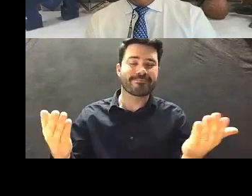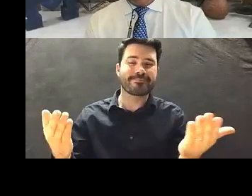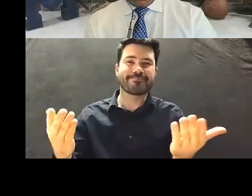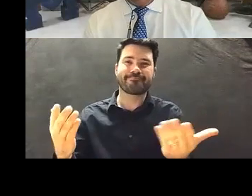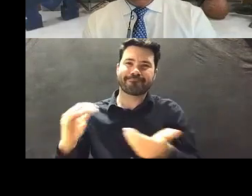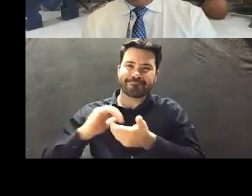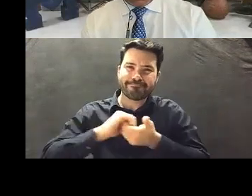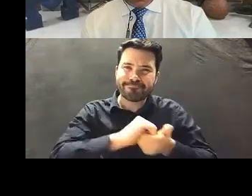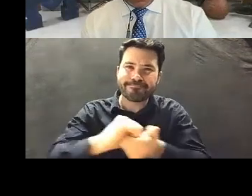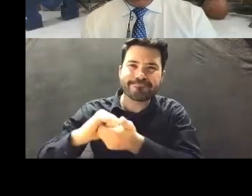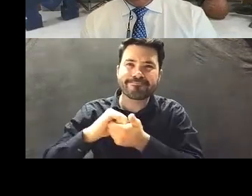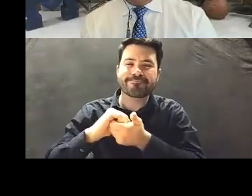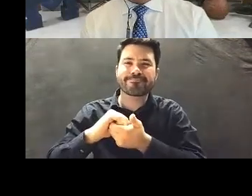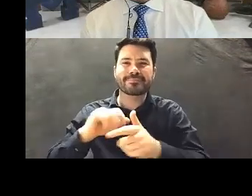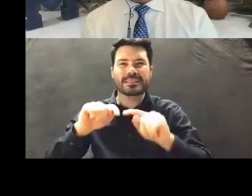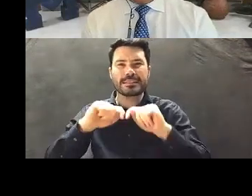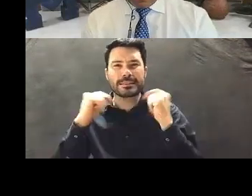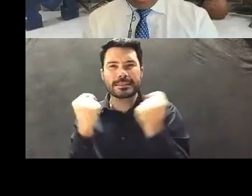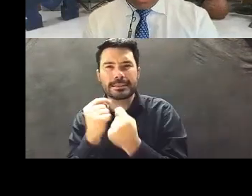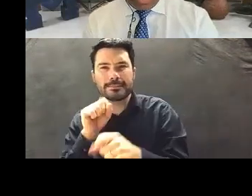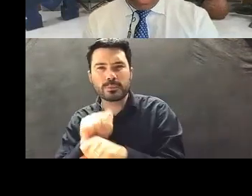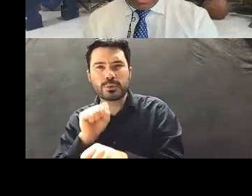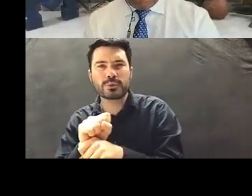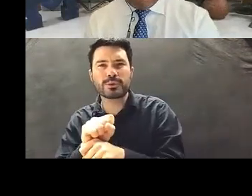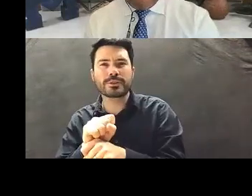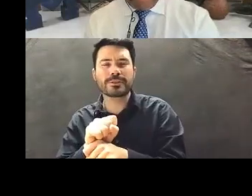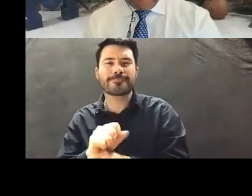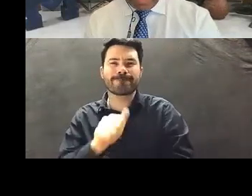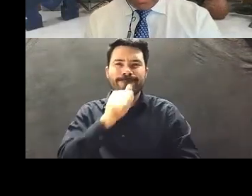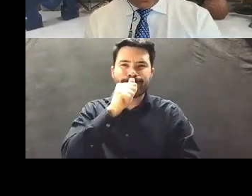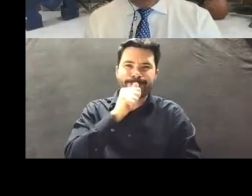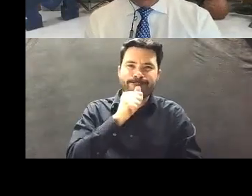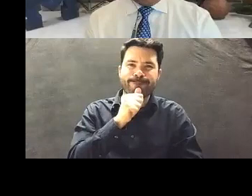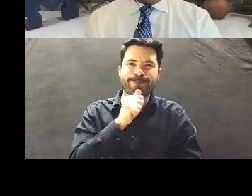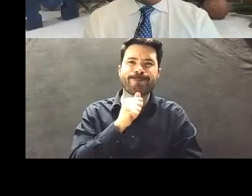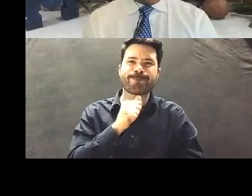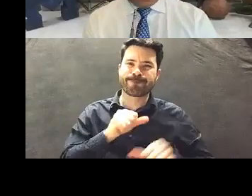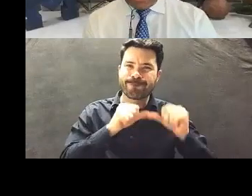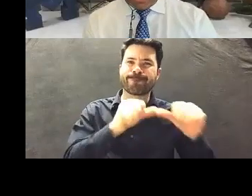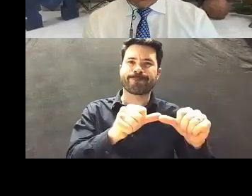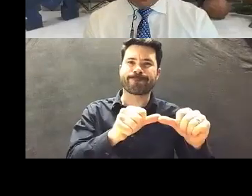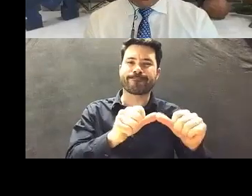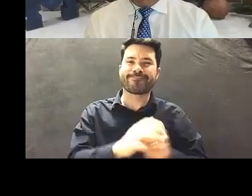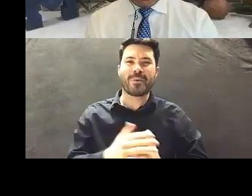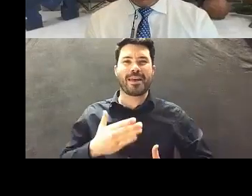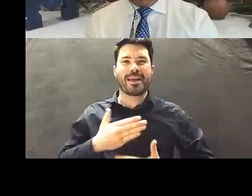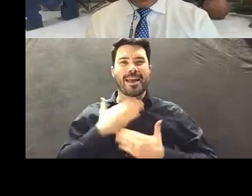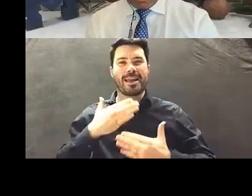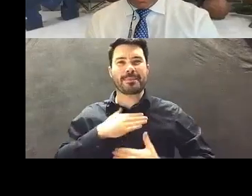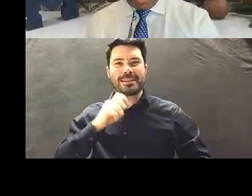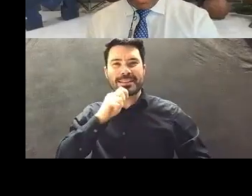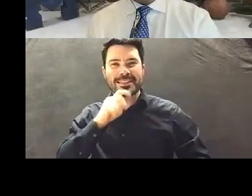our teamwork, and as Dr. Runge stressed, our resilience. So wishing you a happy Thanksgiving and thanking